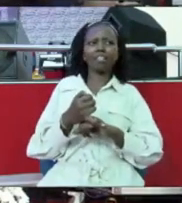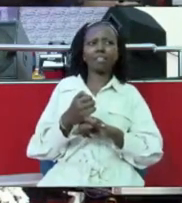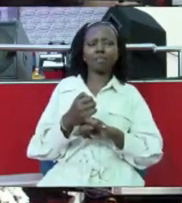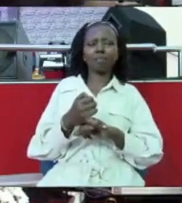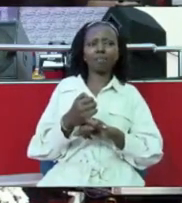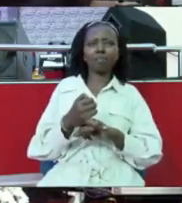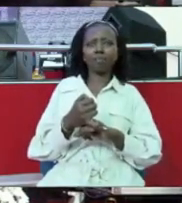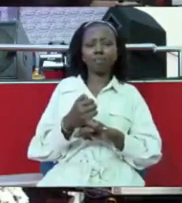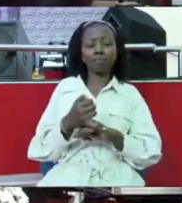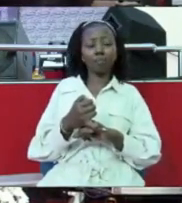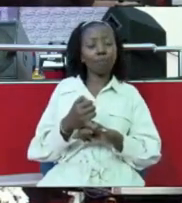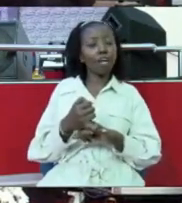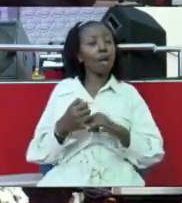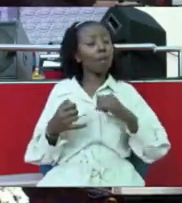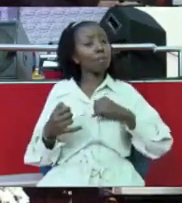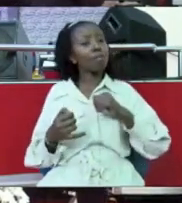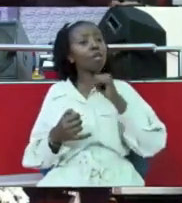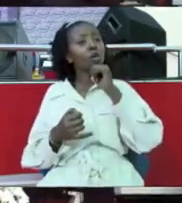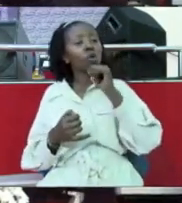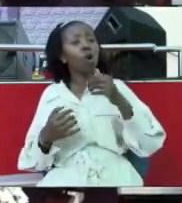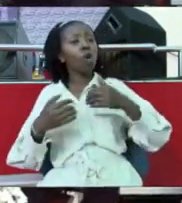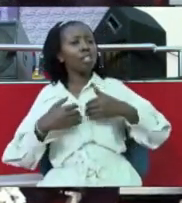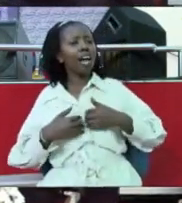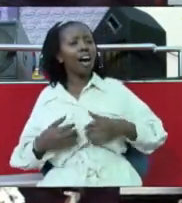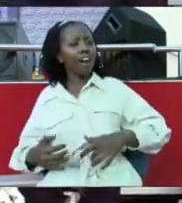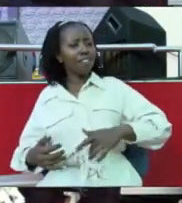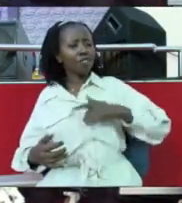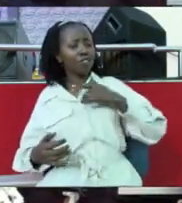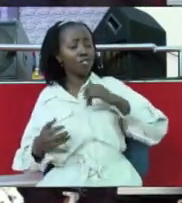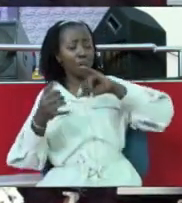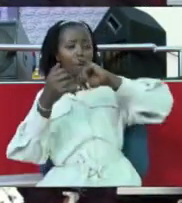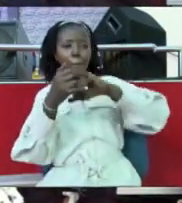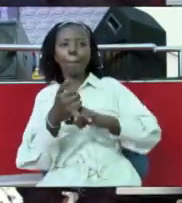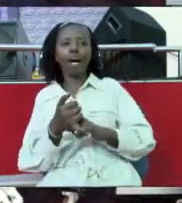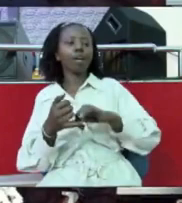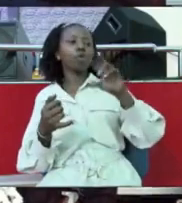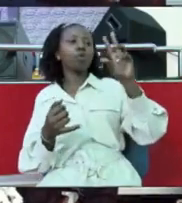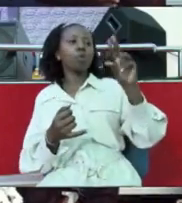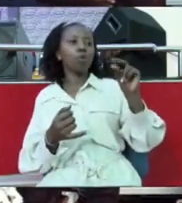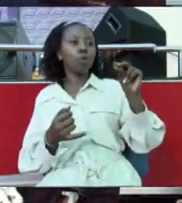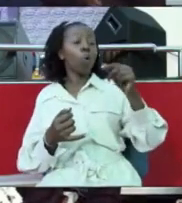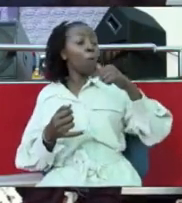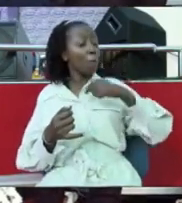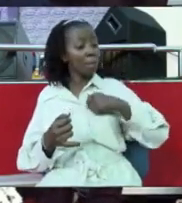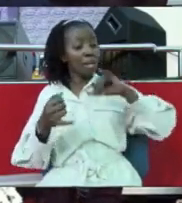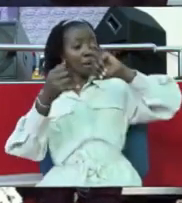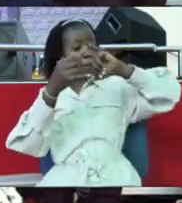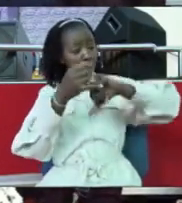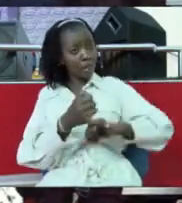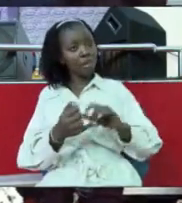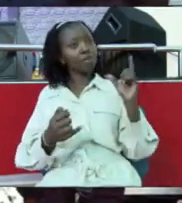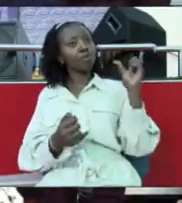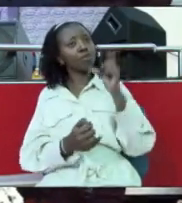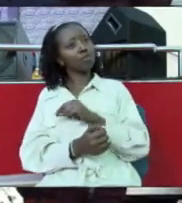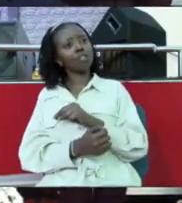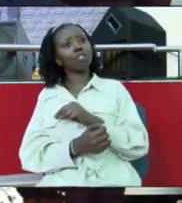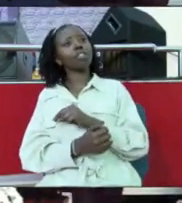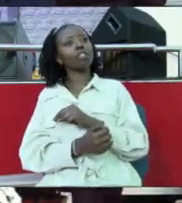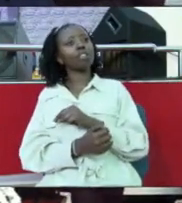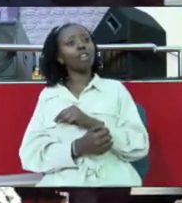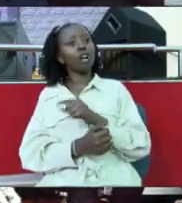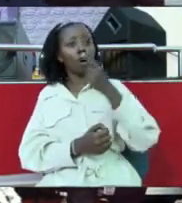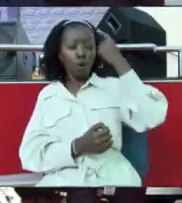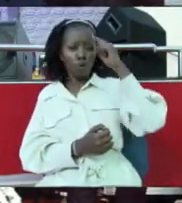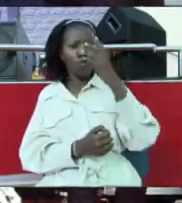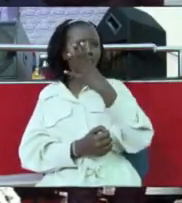kweli. I don't have to feel married. Si lazima nihisi. I am married. Mimi nimeolewa. For